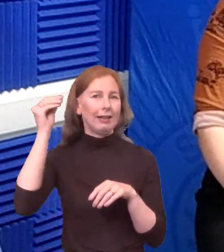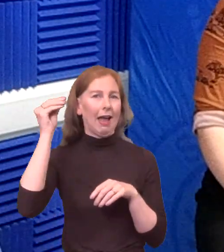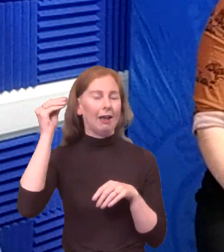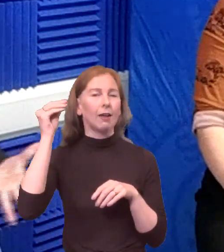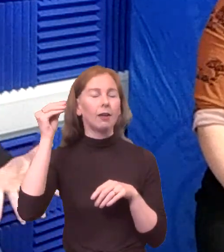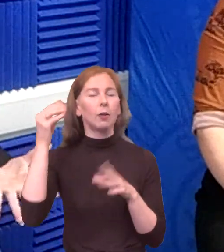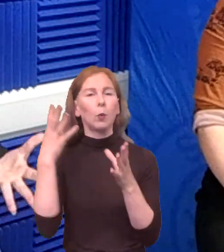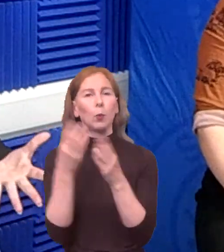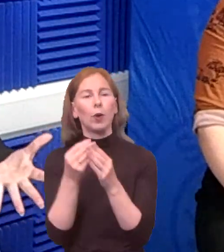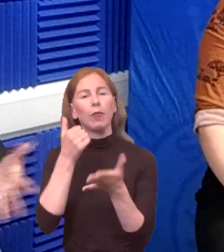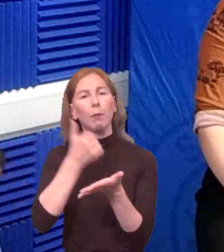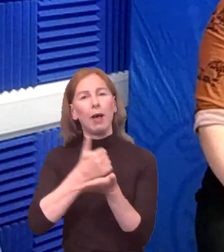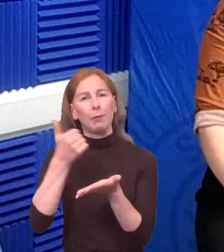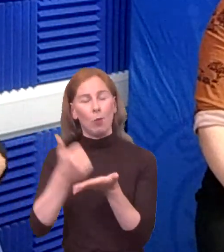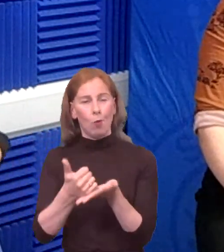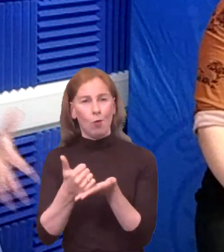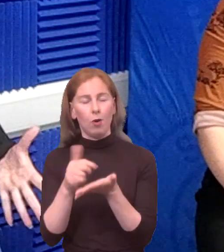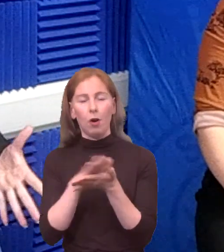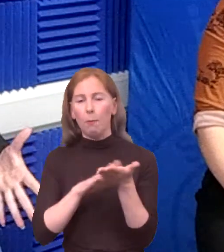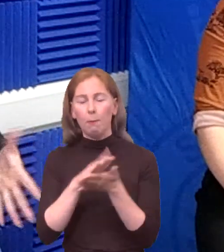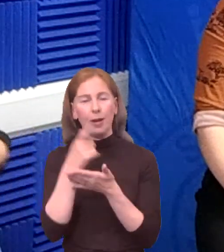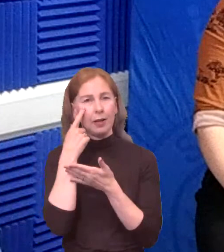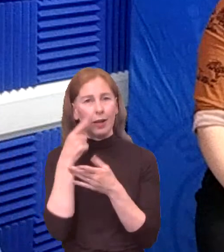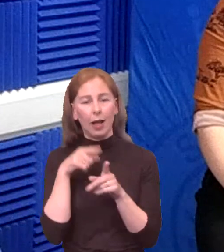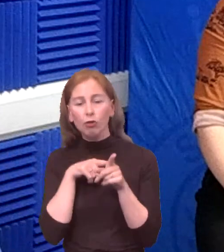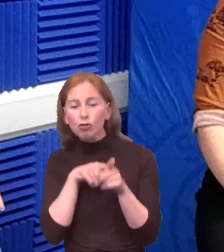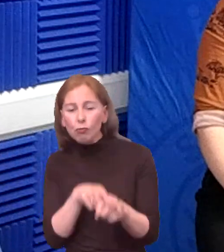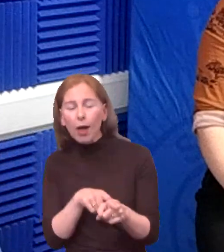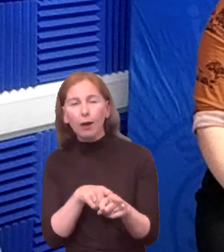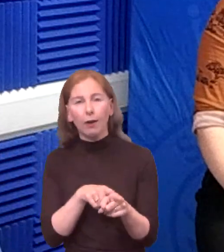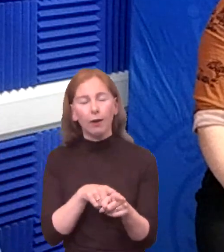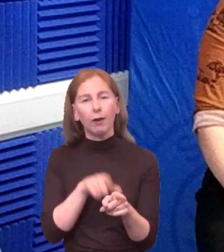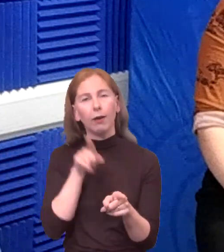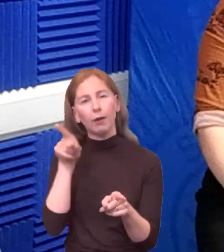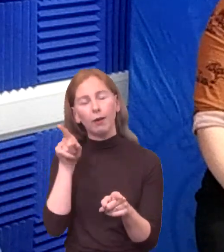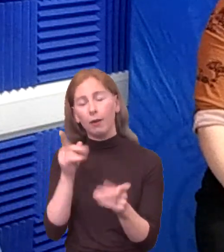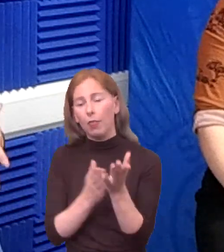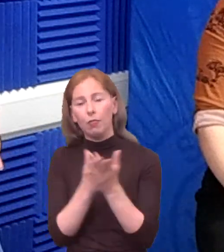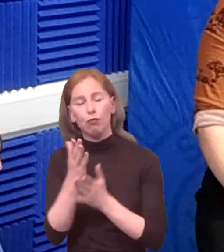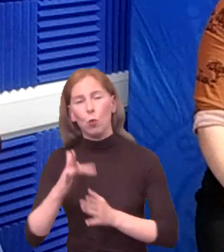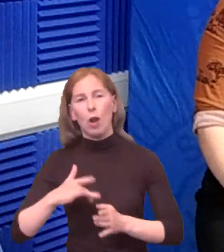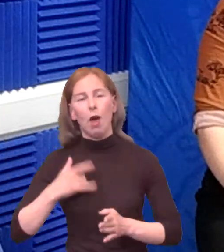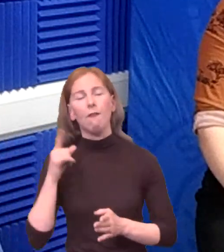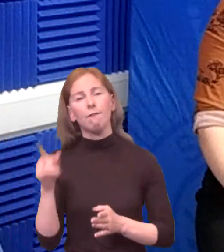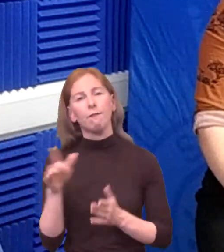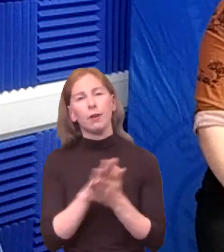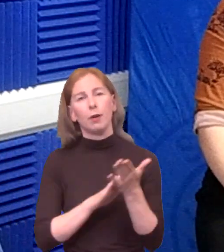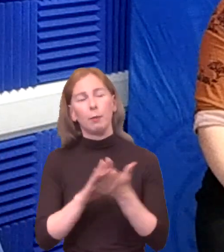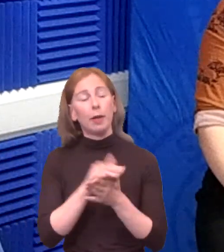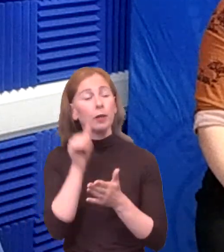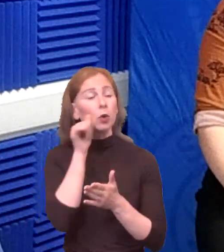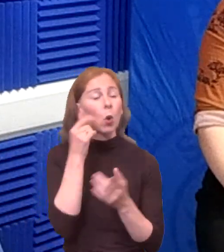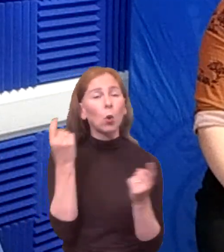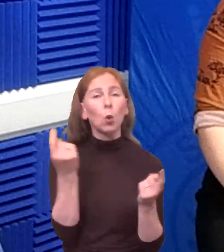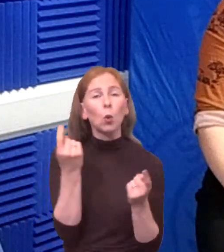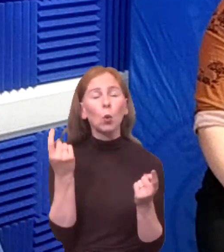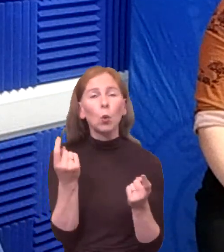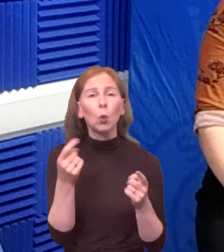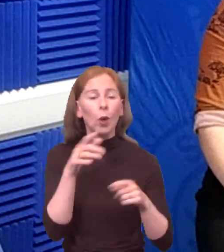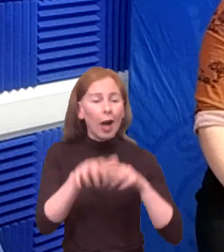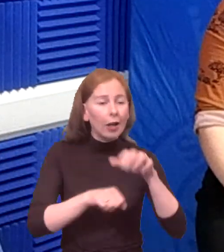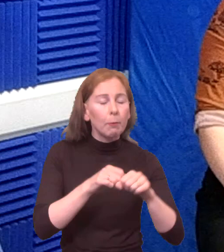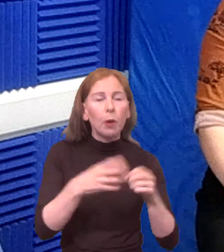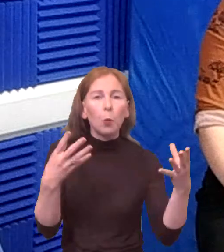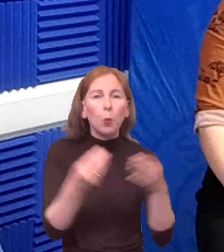and traced throughout their whole life, so we know where they've been for how long, and from that you can work out which other animals they were with. That's got really